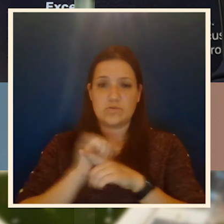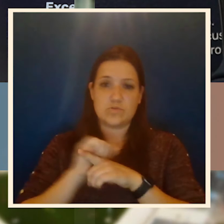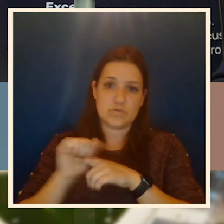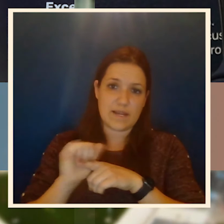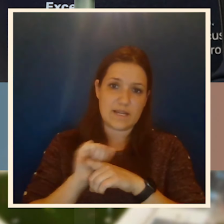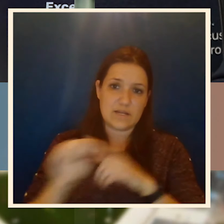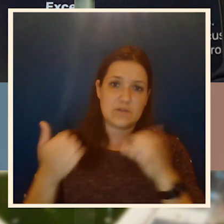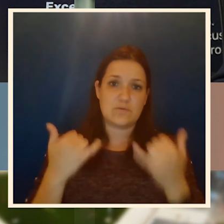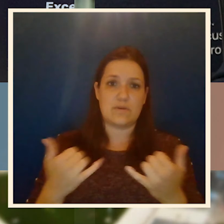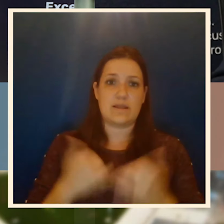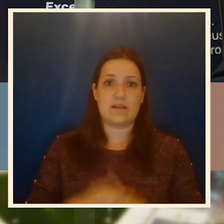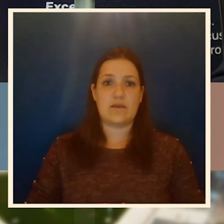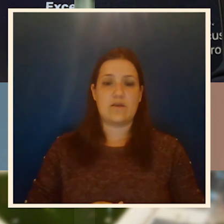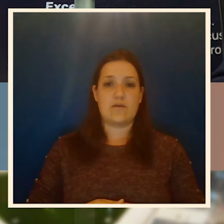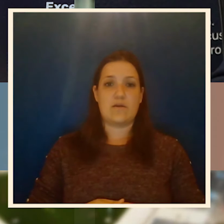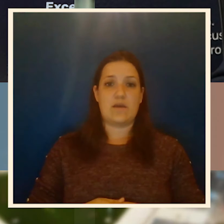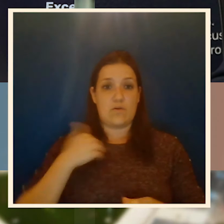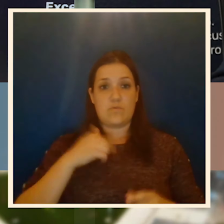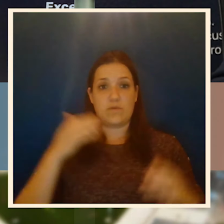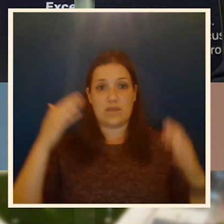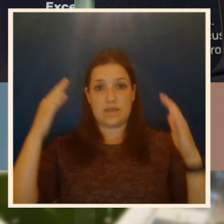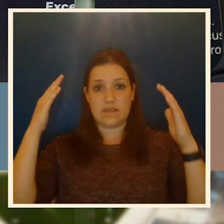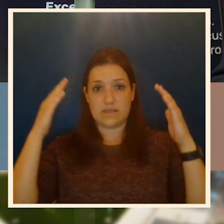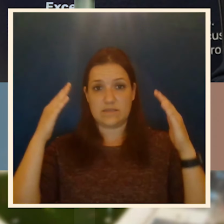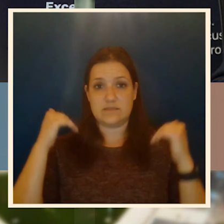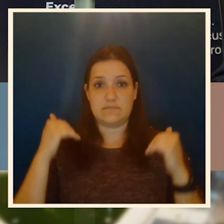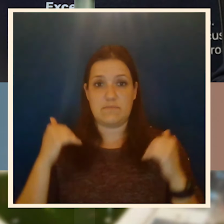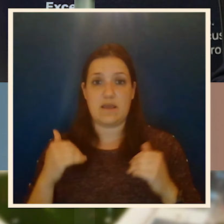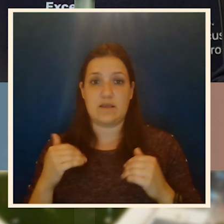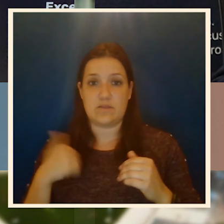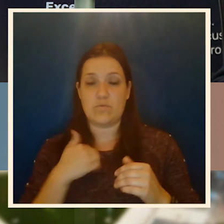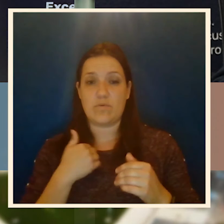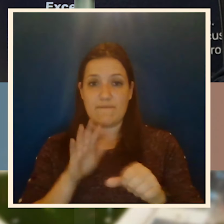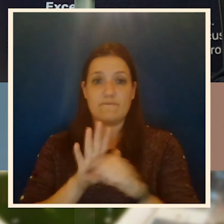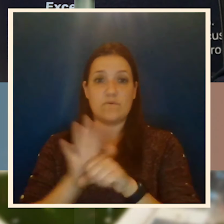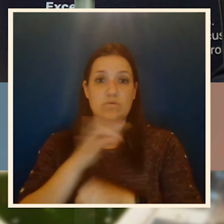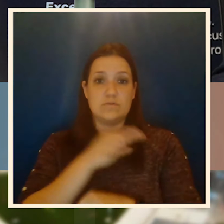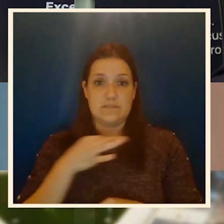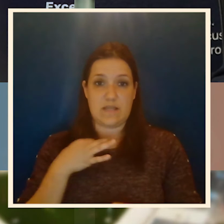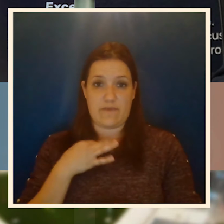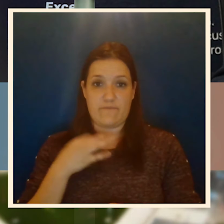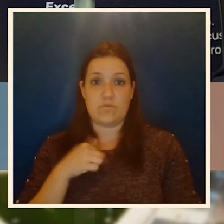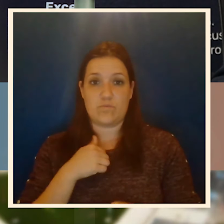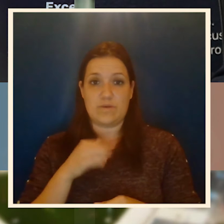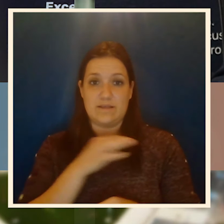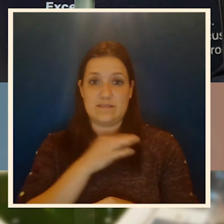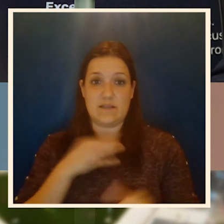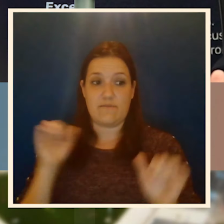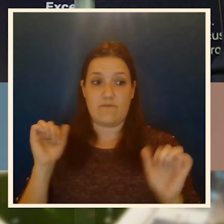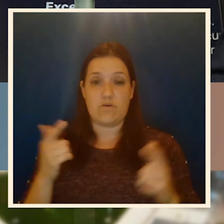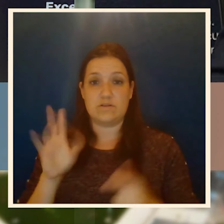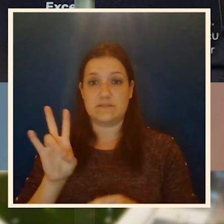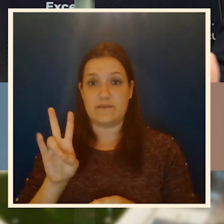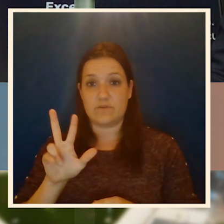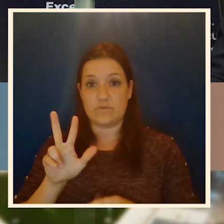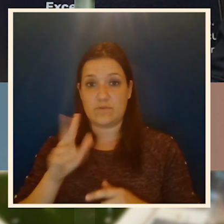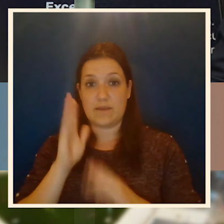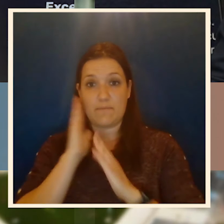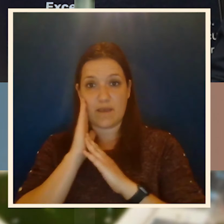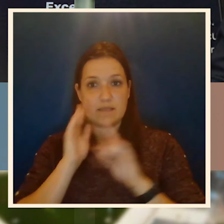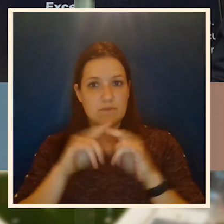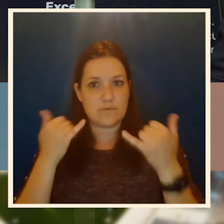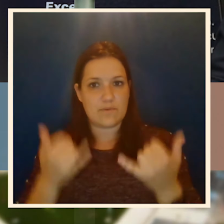now. And we fully expect that we will get to full staffing where we can staff all 73 beds. But for